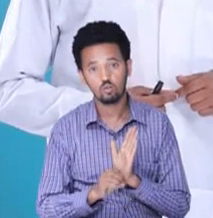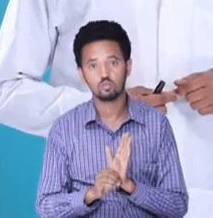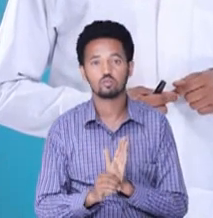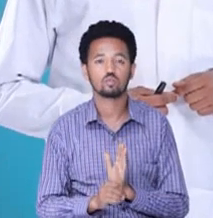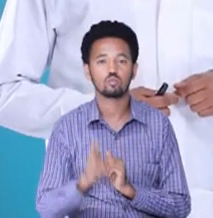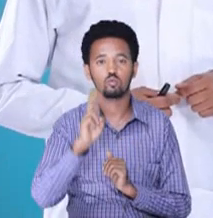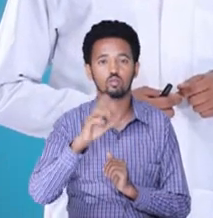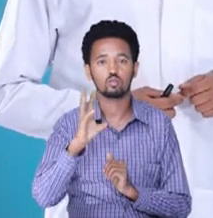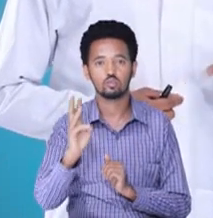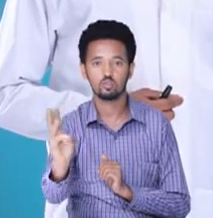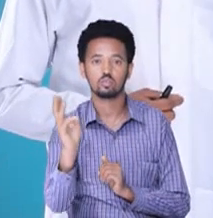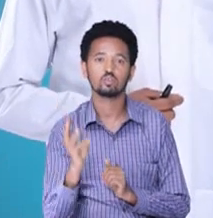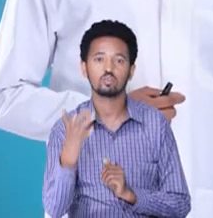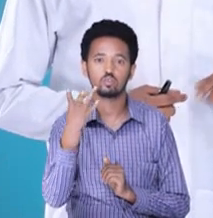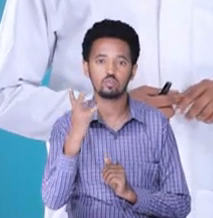26,